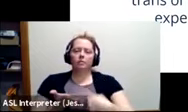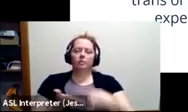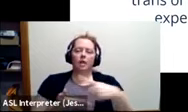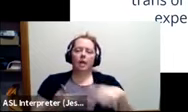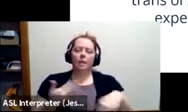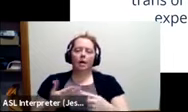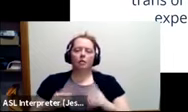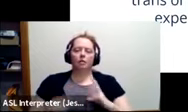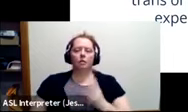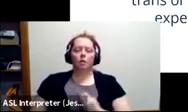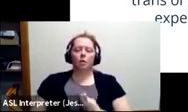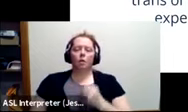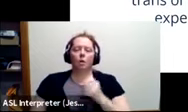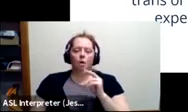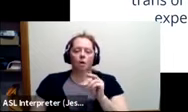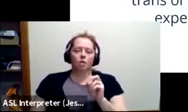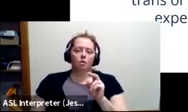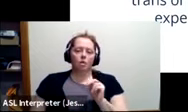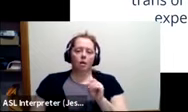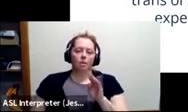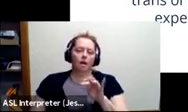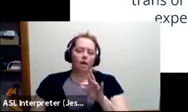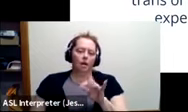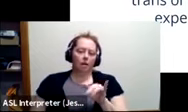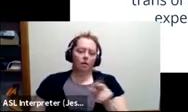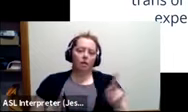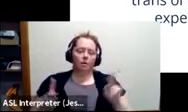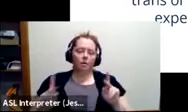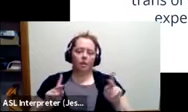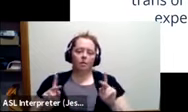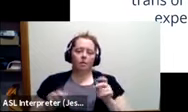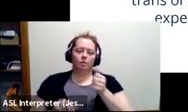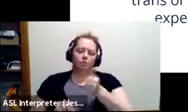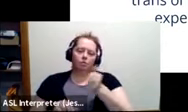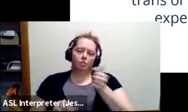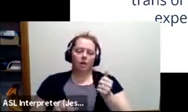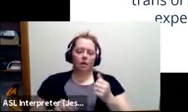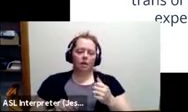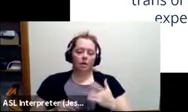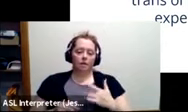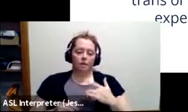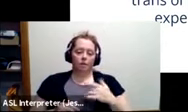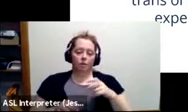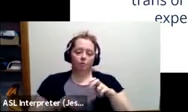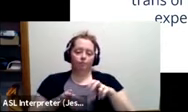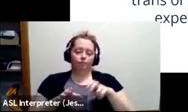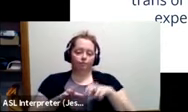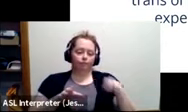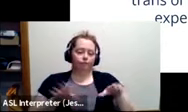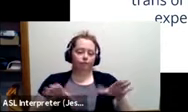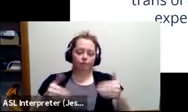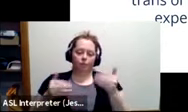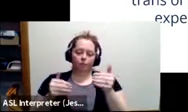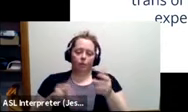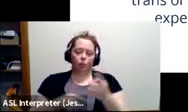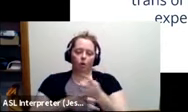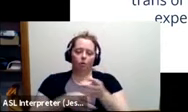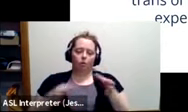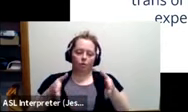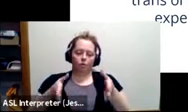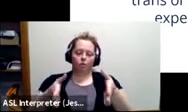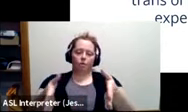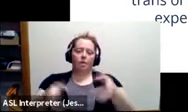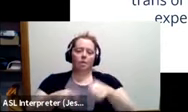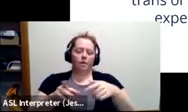more marginalized identities tend to have a different experience. We will be using people of color as an example, but